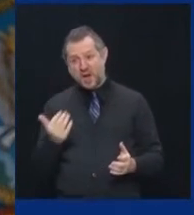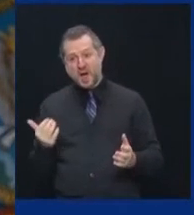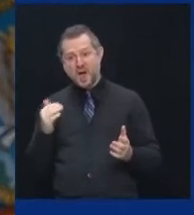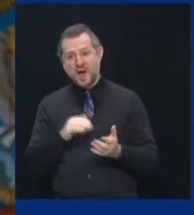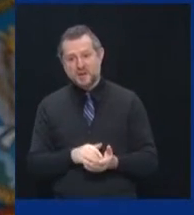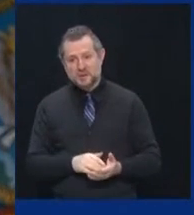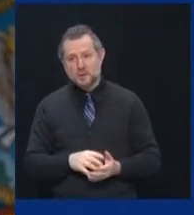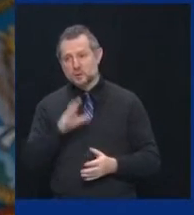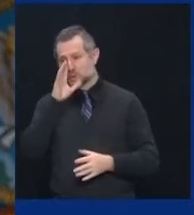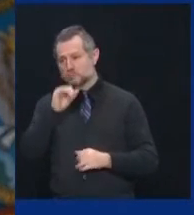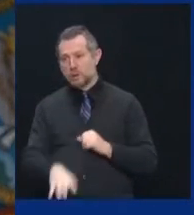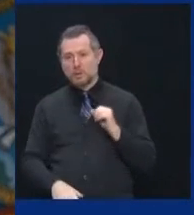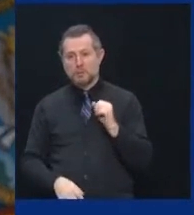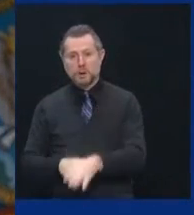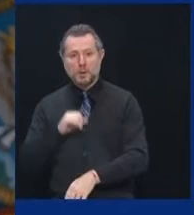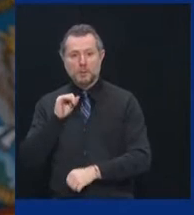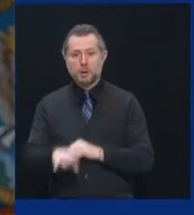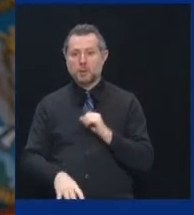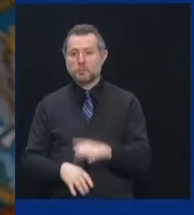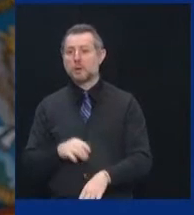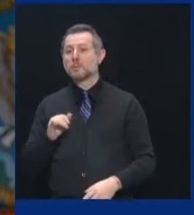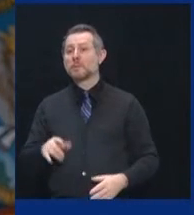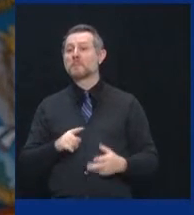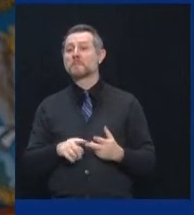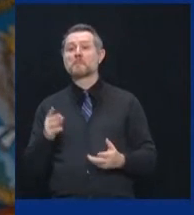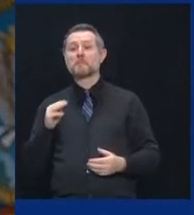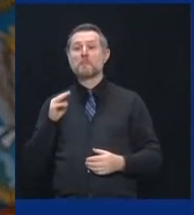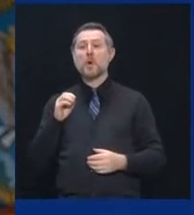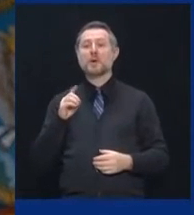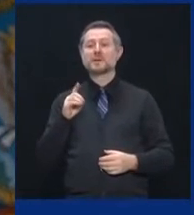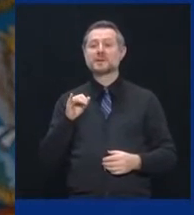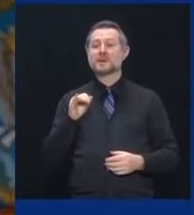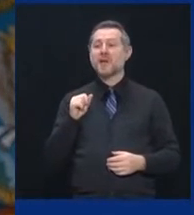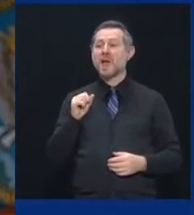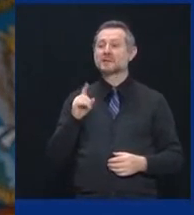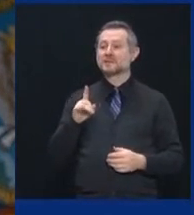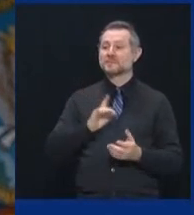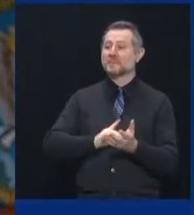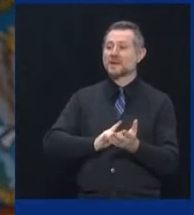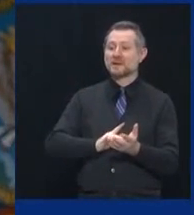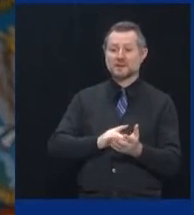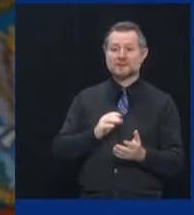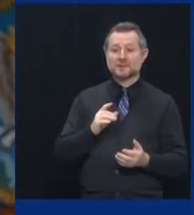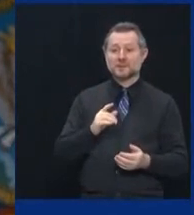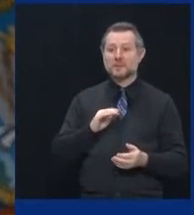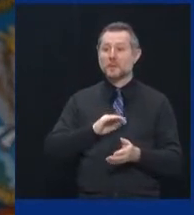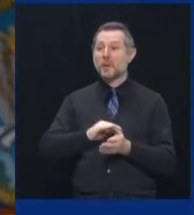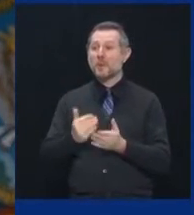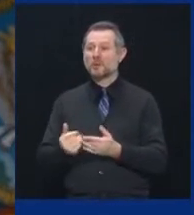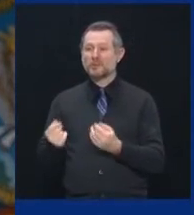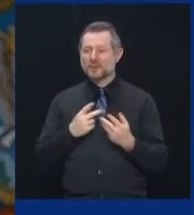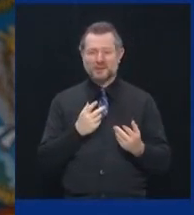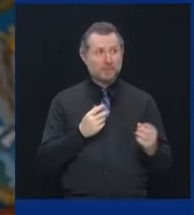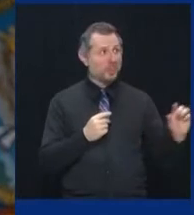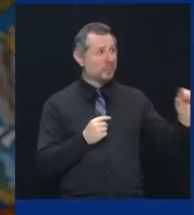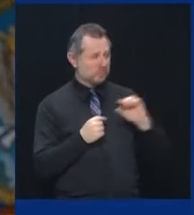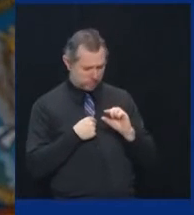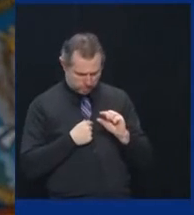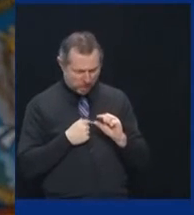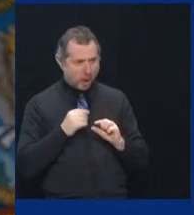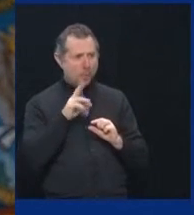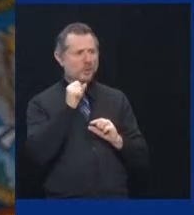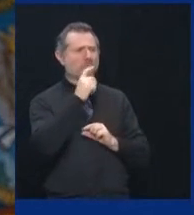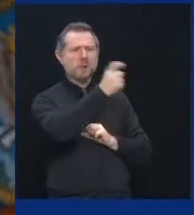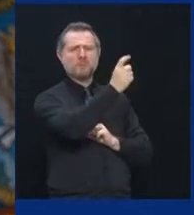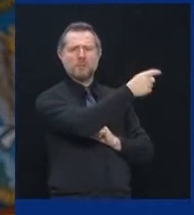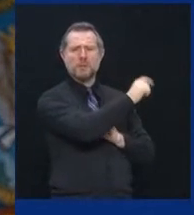unrelenting. Our Medicaid reimbursement rate is the lowest in the United States. They starved our infrastructure